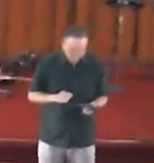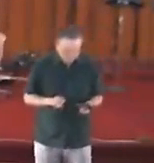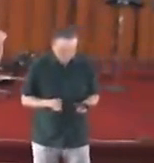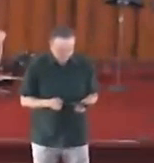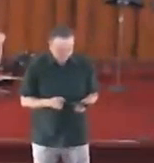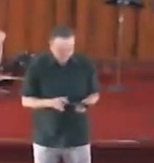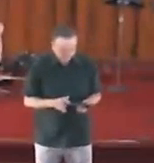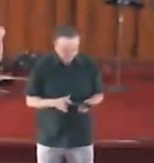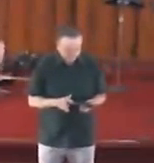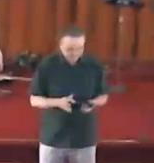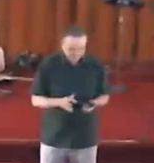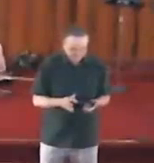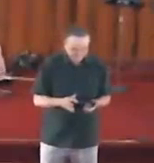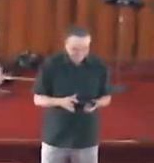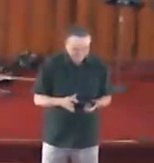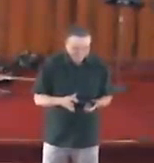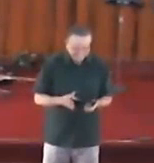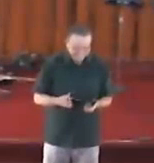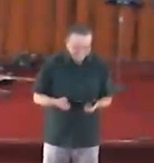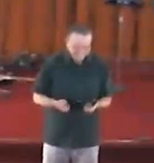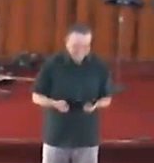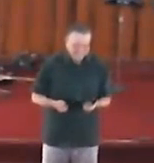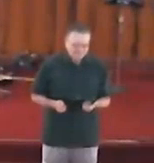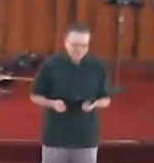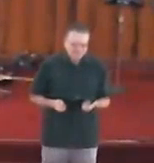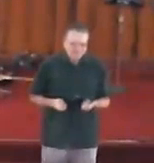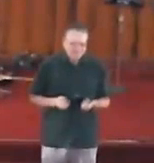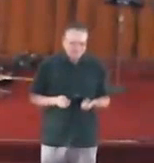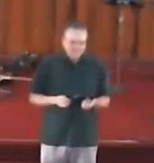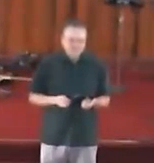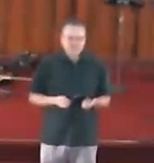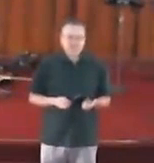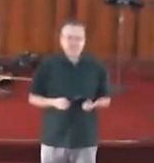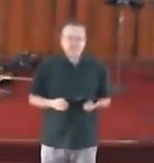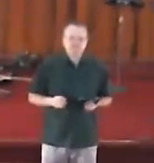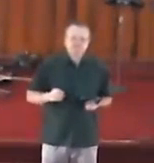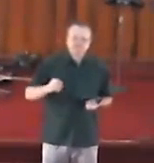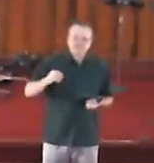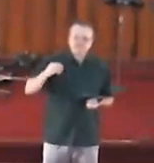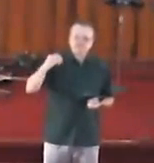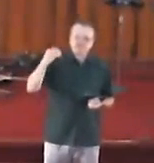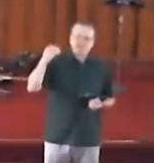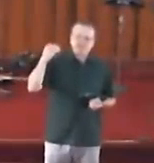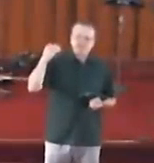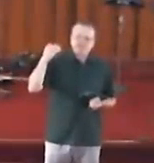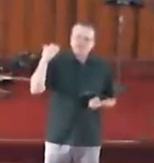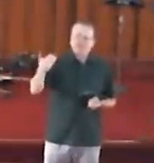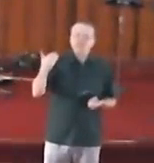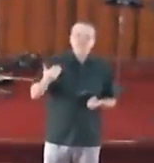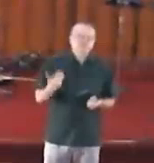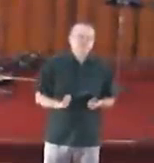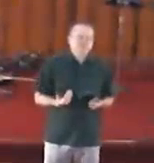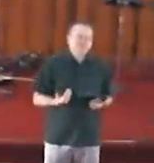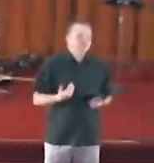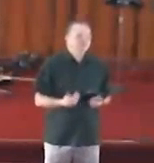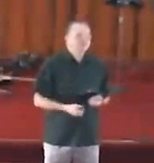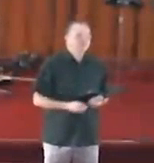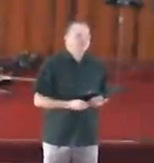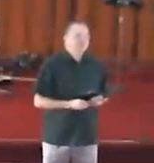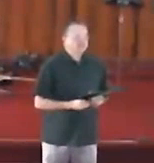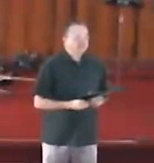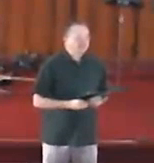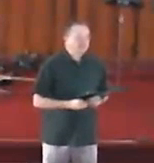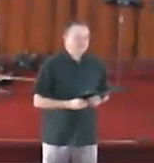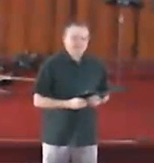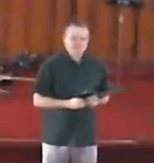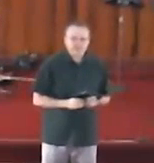our spiritual car on the hill so we can get it started. El poder del Espíritu Santo es